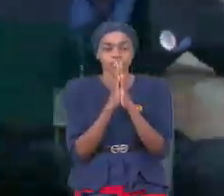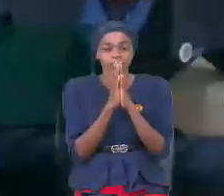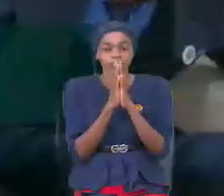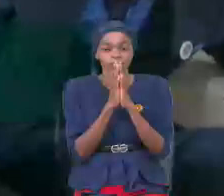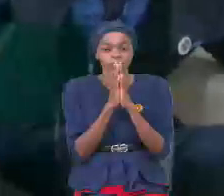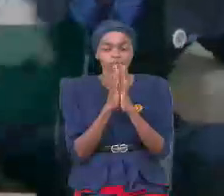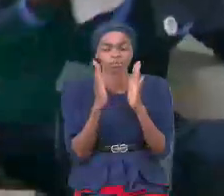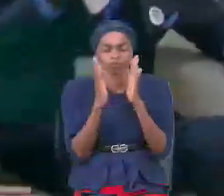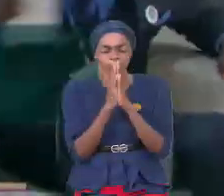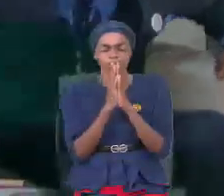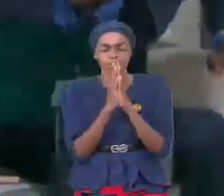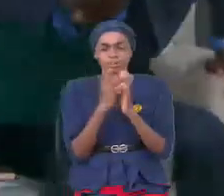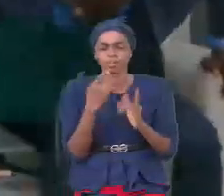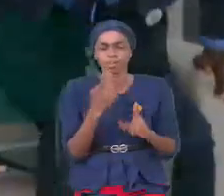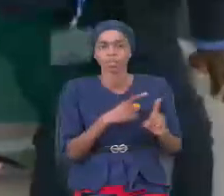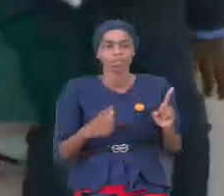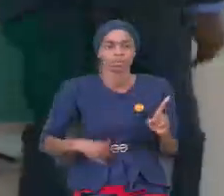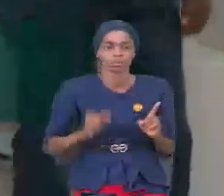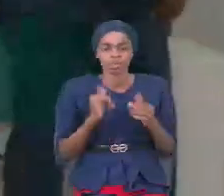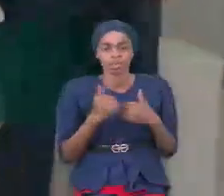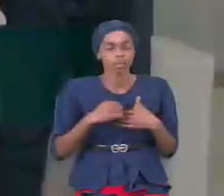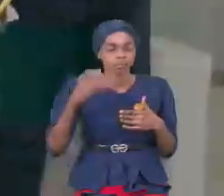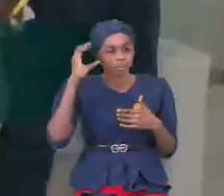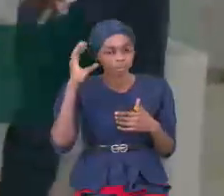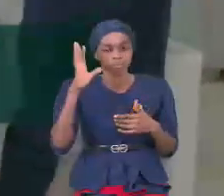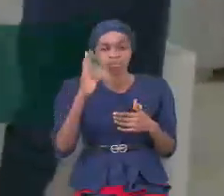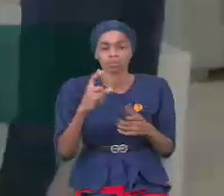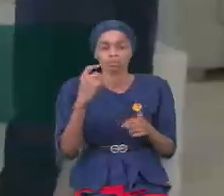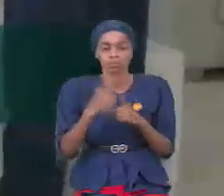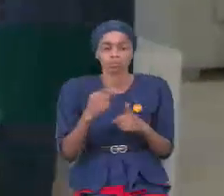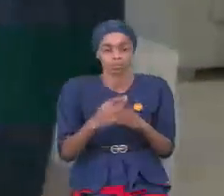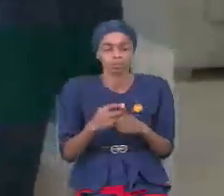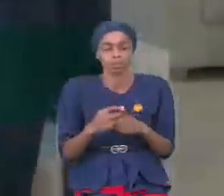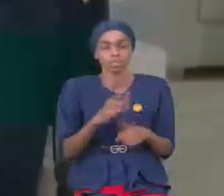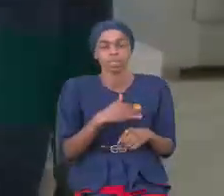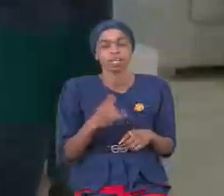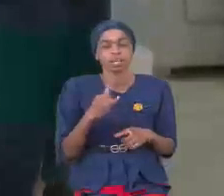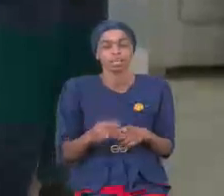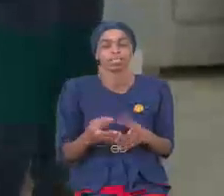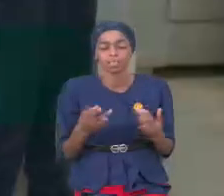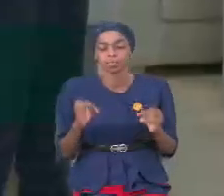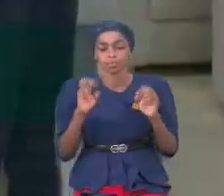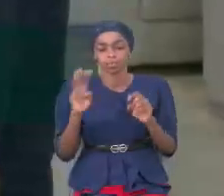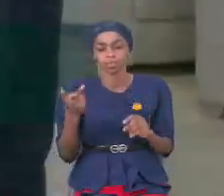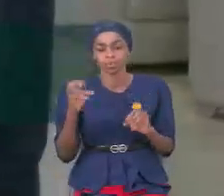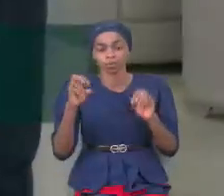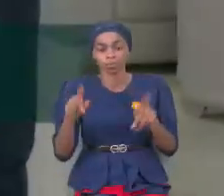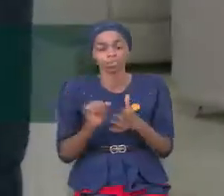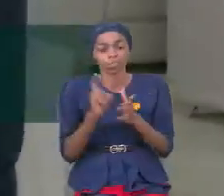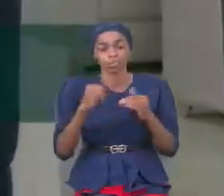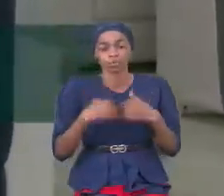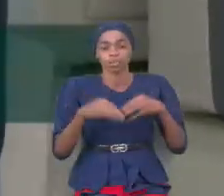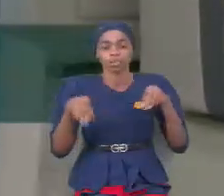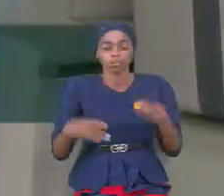I accept your word, and the second privilege you are giving me, the second chance you are giving me, I am going to